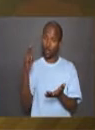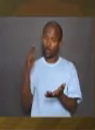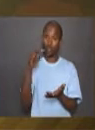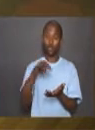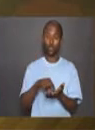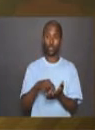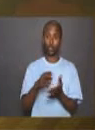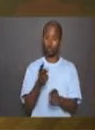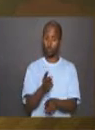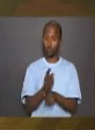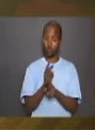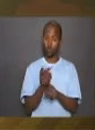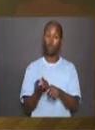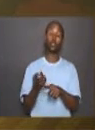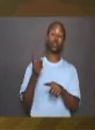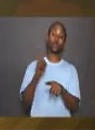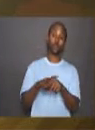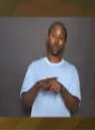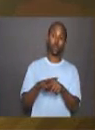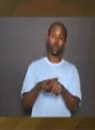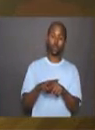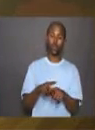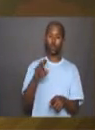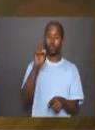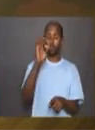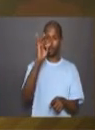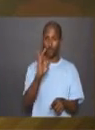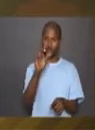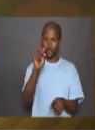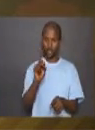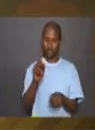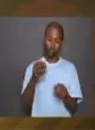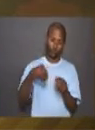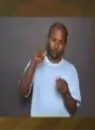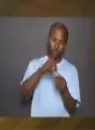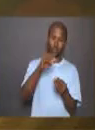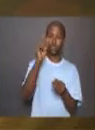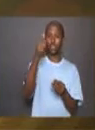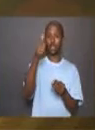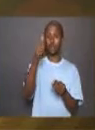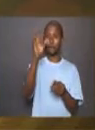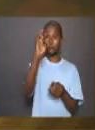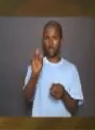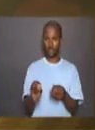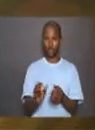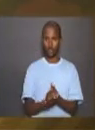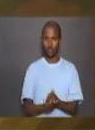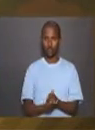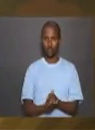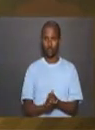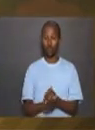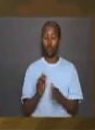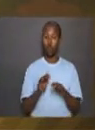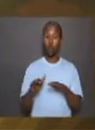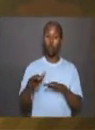loan, but also interest at 10% accumulated